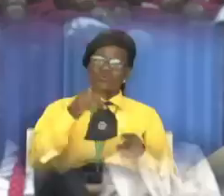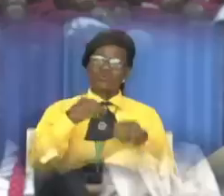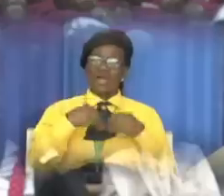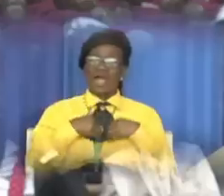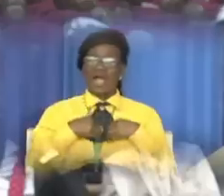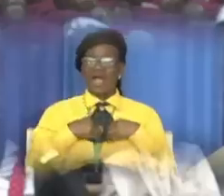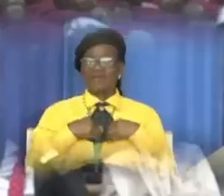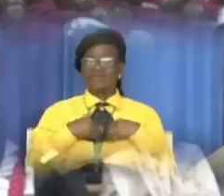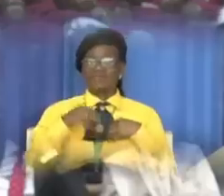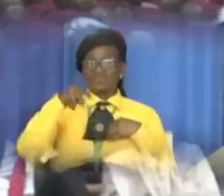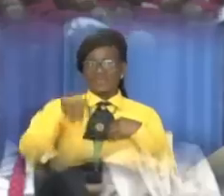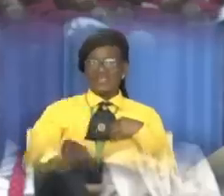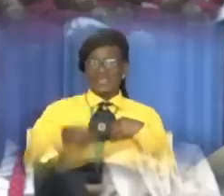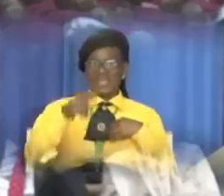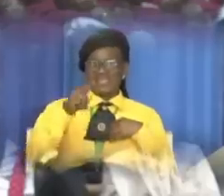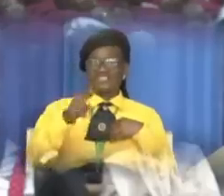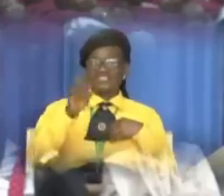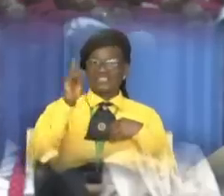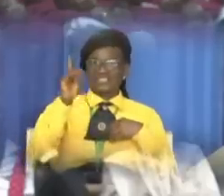or something.